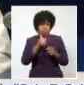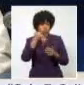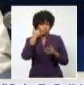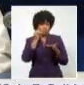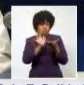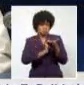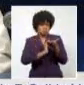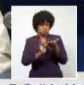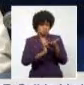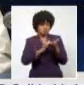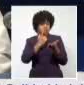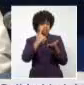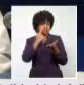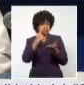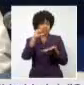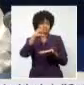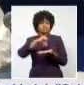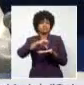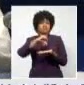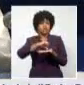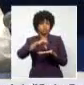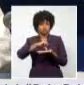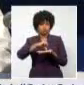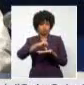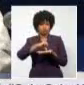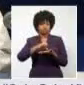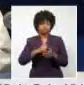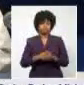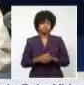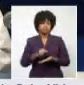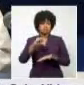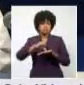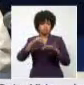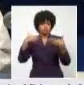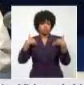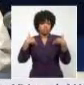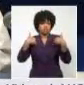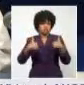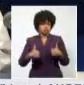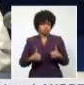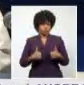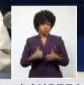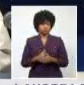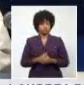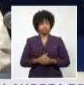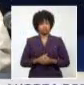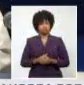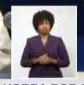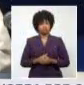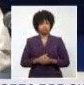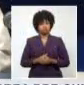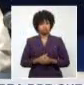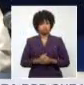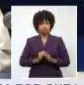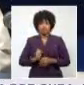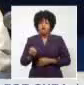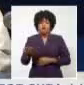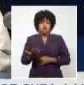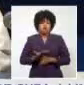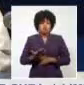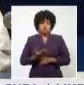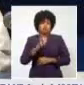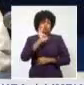offered on such as what symptoms the person may have, and also a set of underlying conditions that may